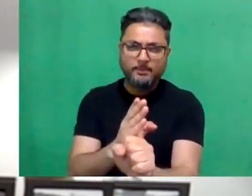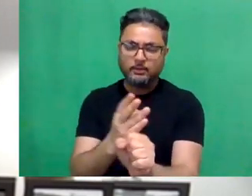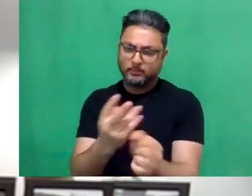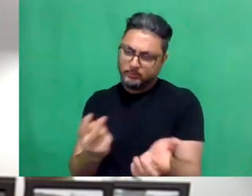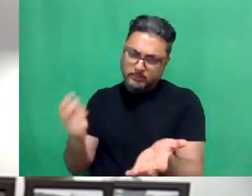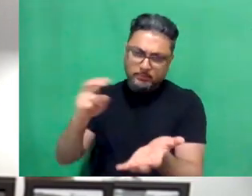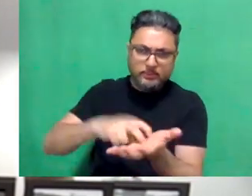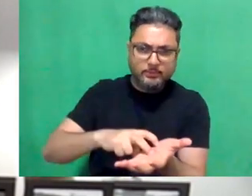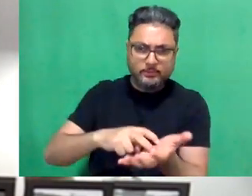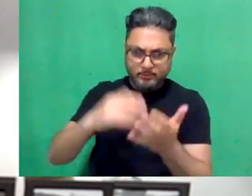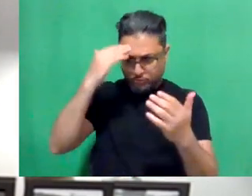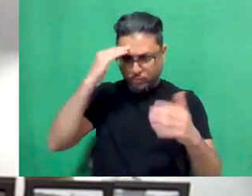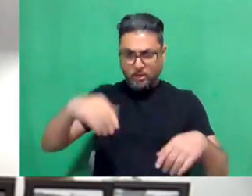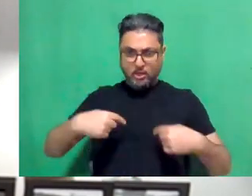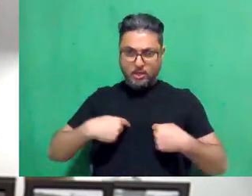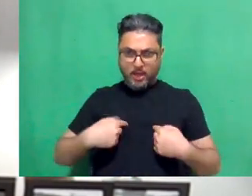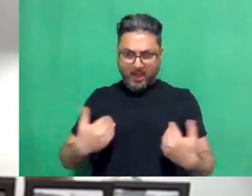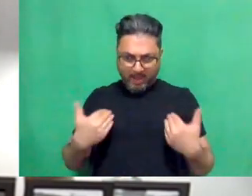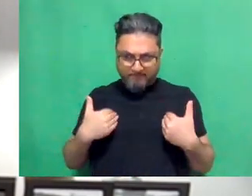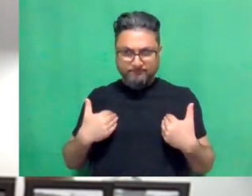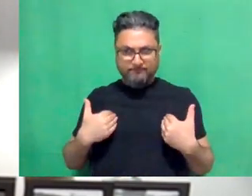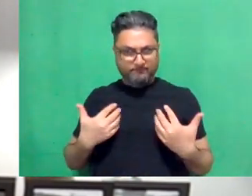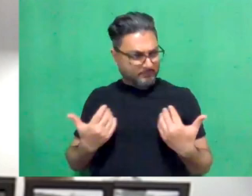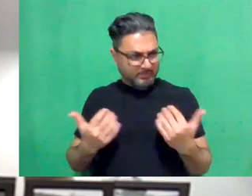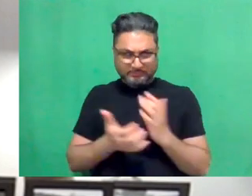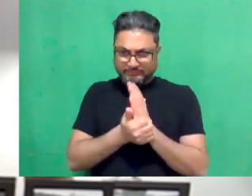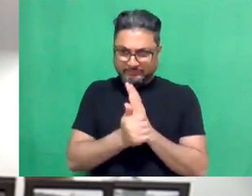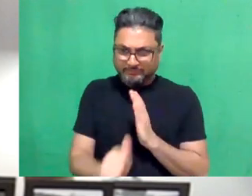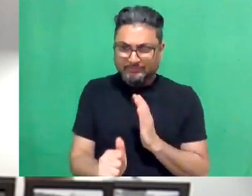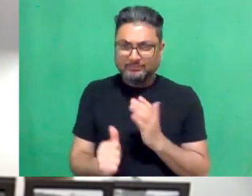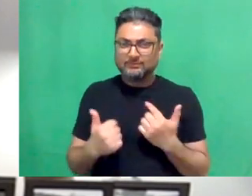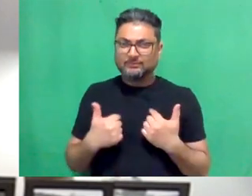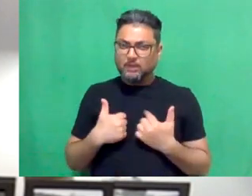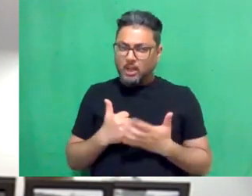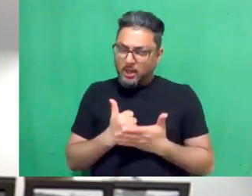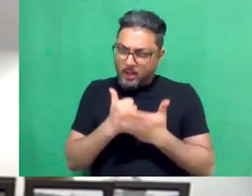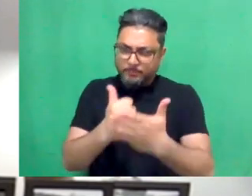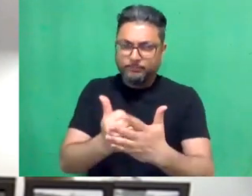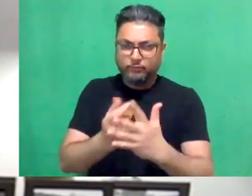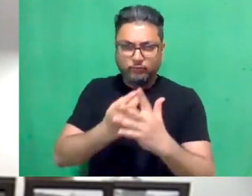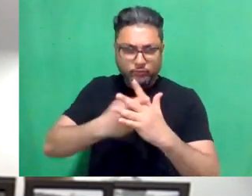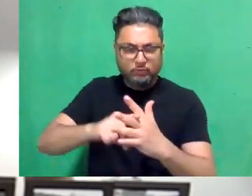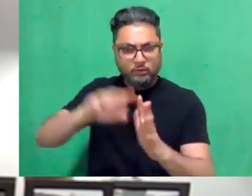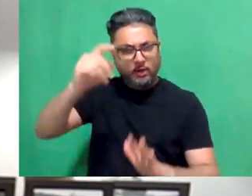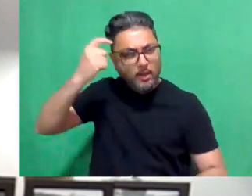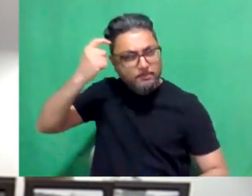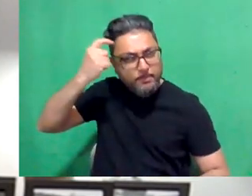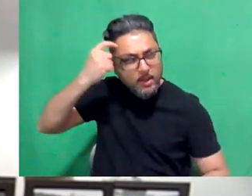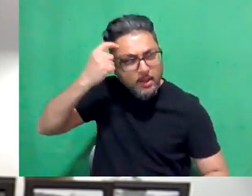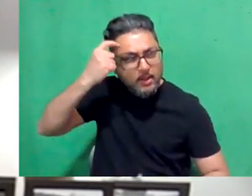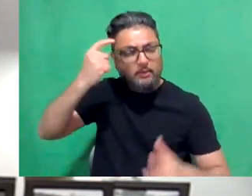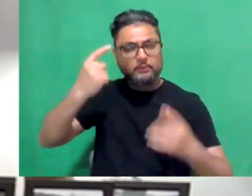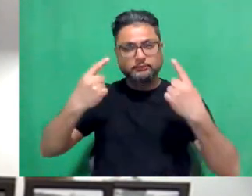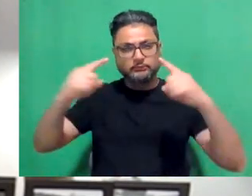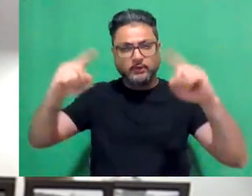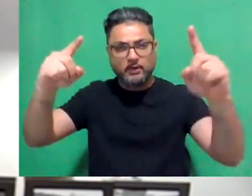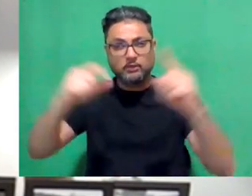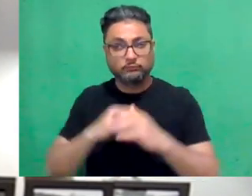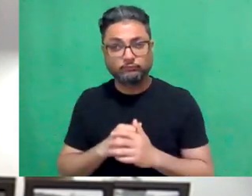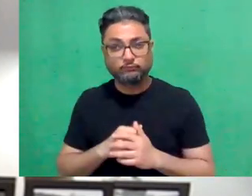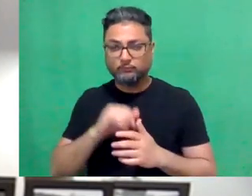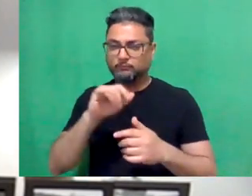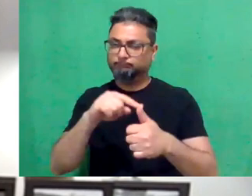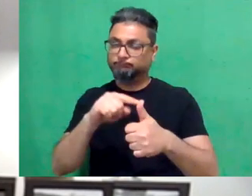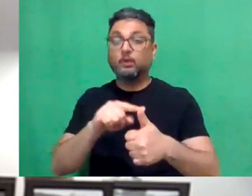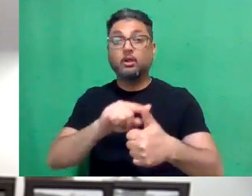you here to begin with, that's what will help you to start each day with a mindset for success. 2,